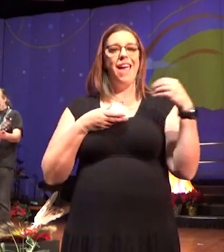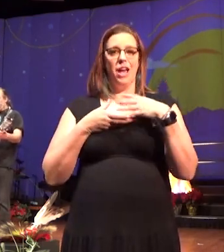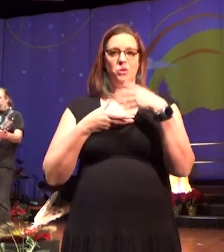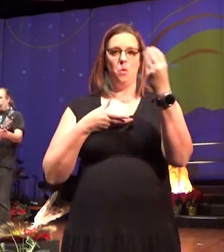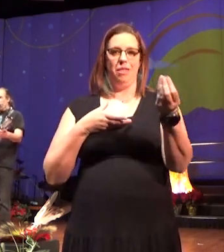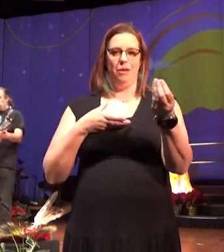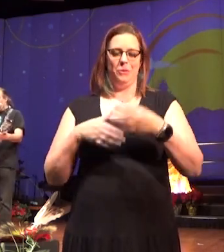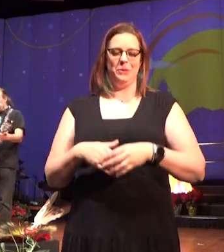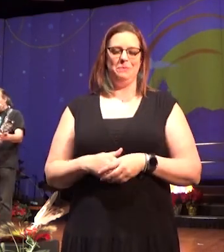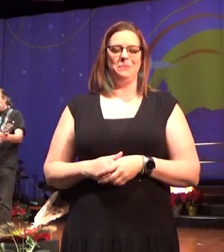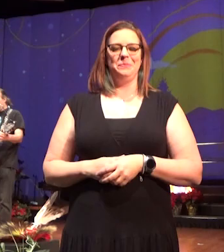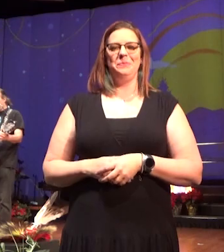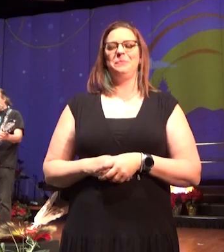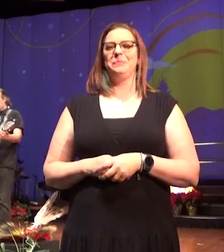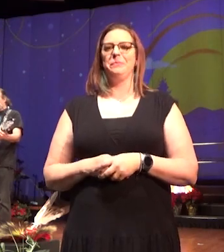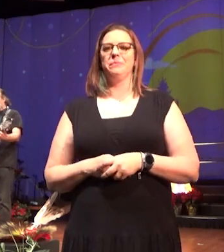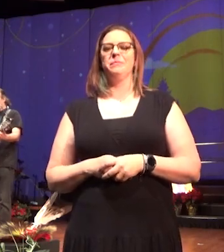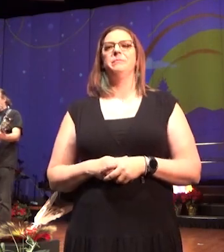without.